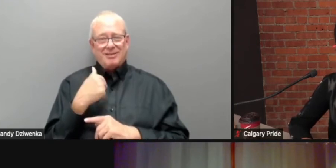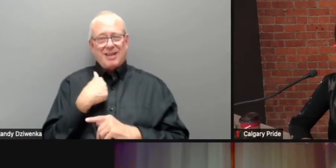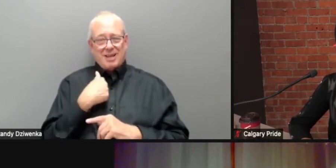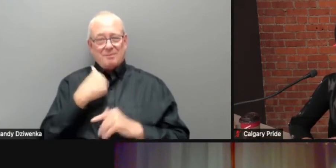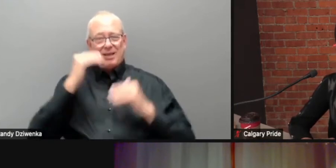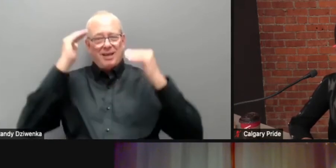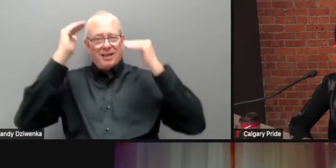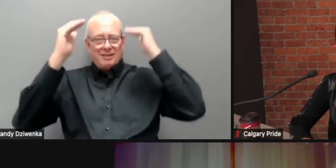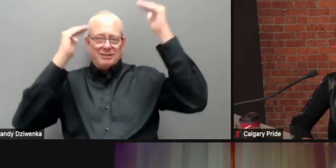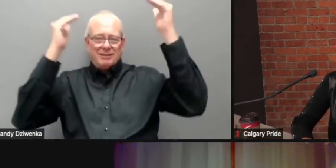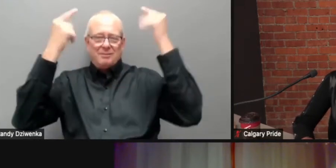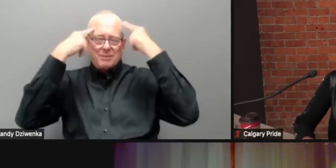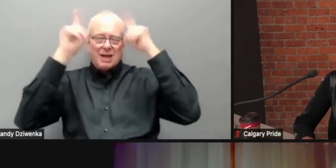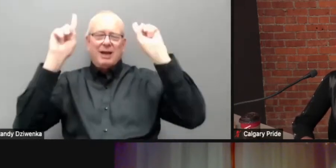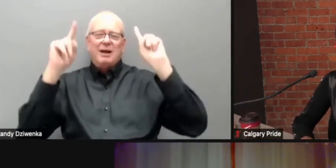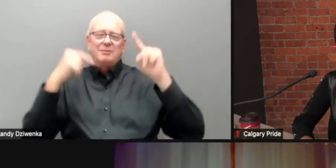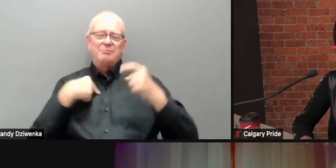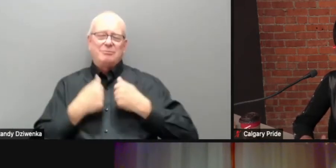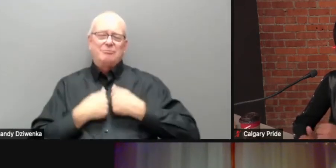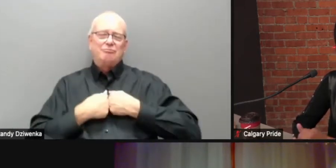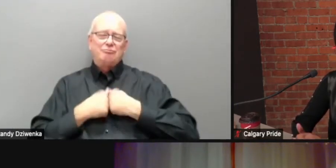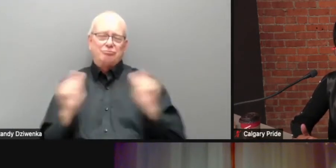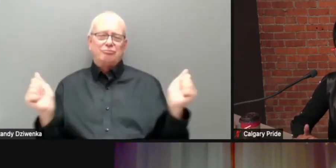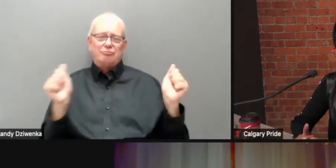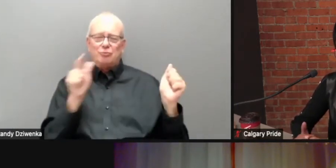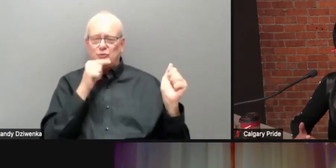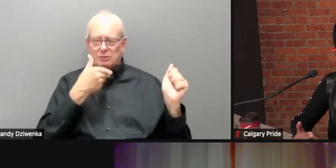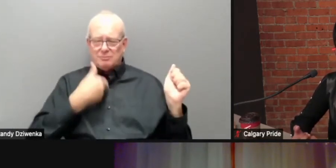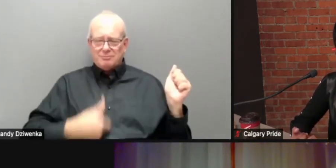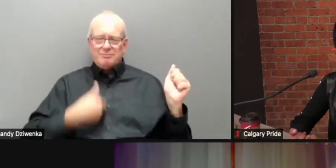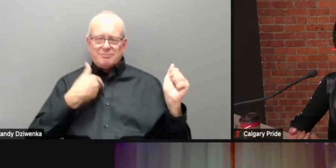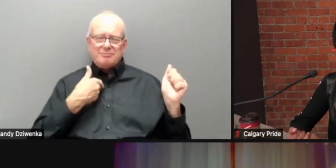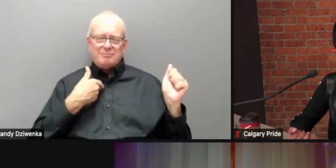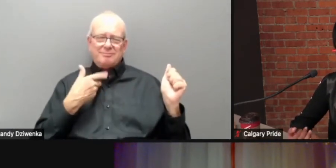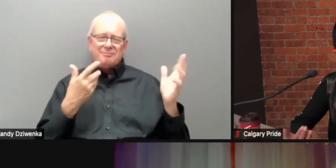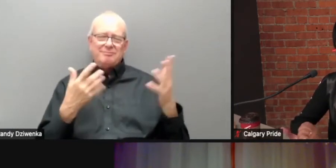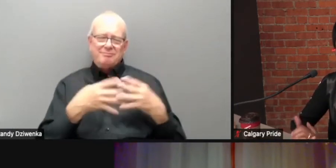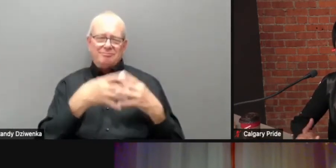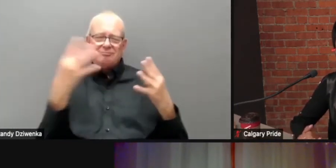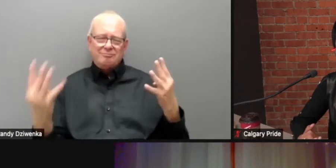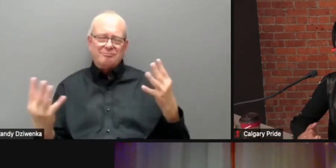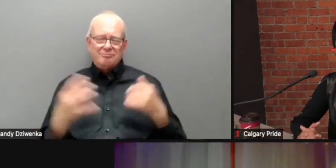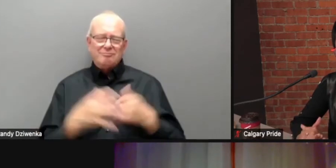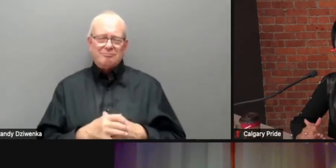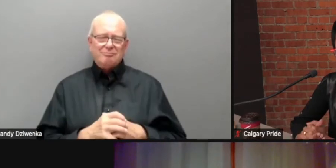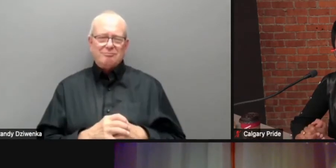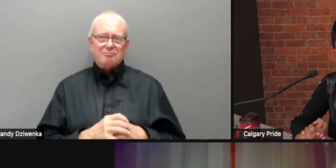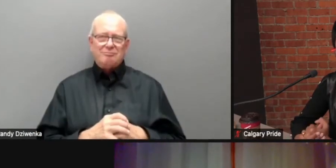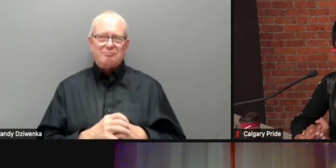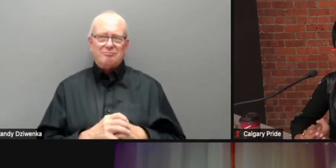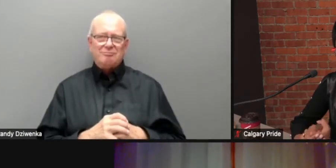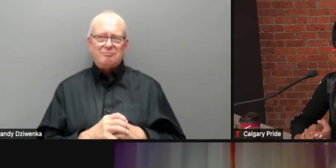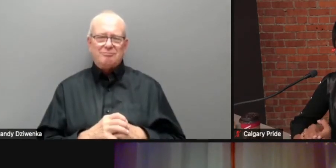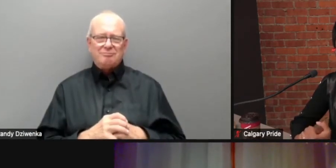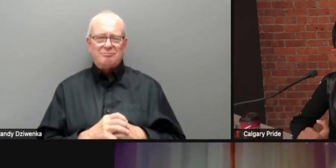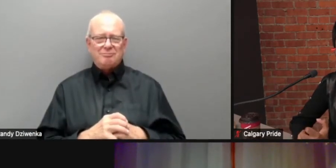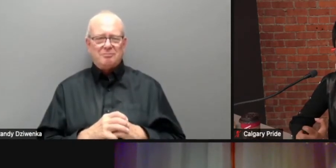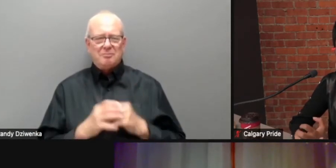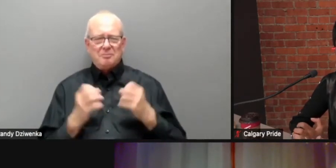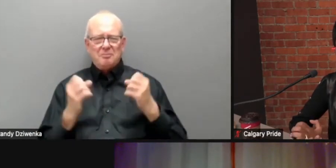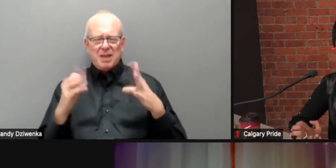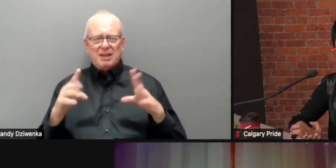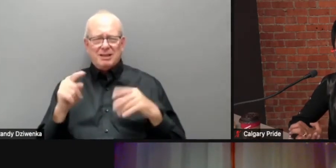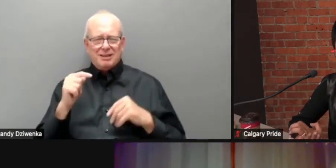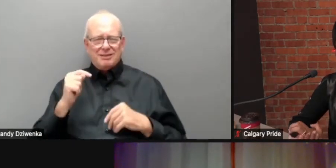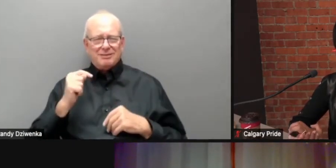who have multiple identities, it seems to be a little bit of a trend that we come out later in life, and then it's almost